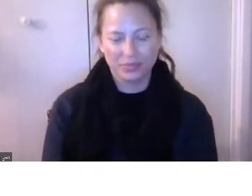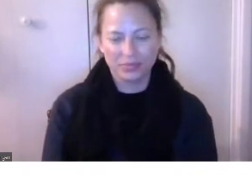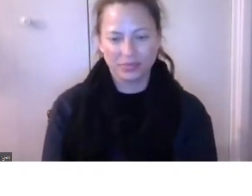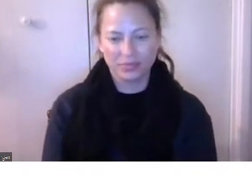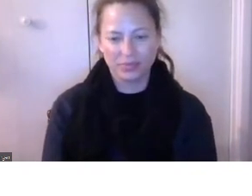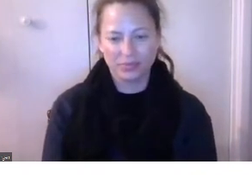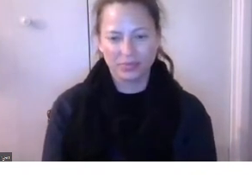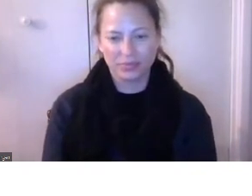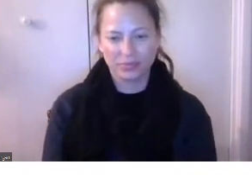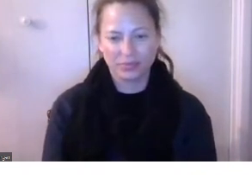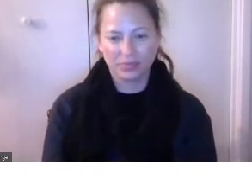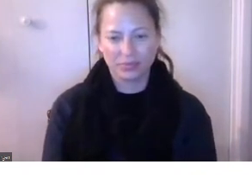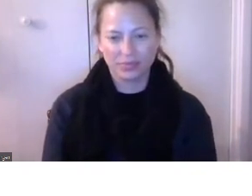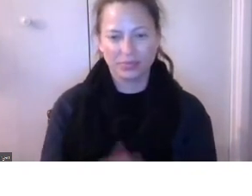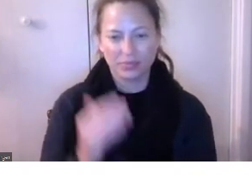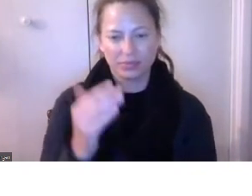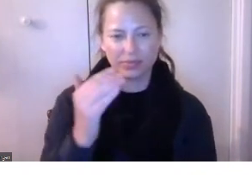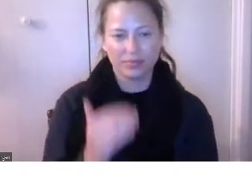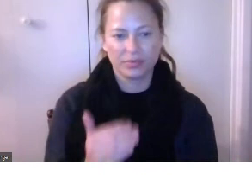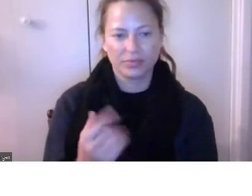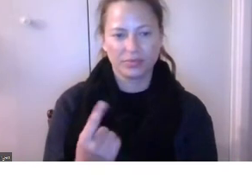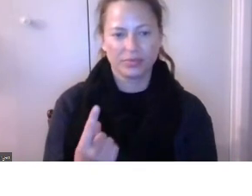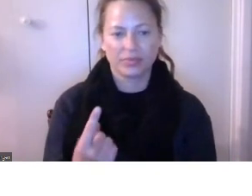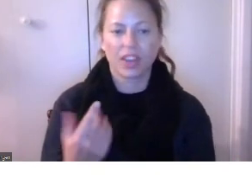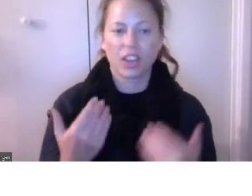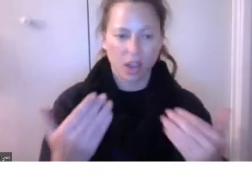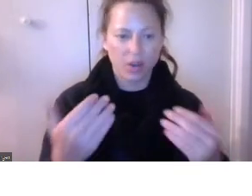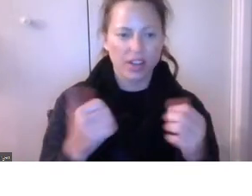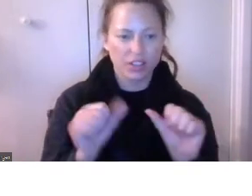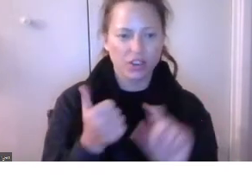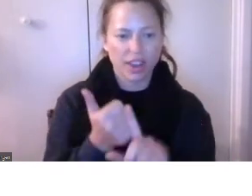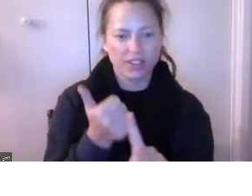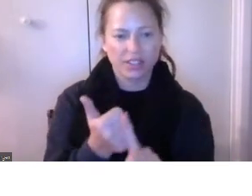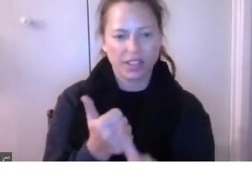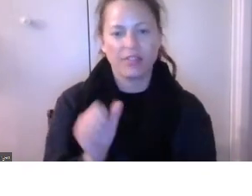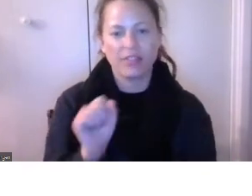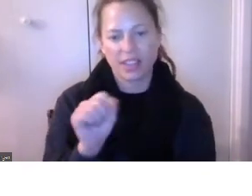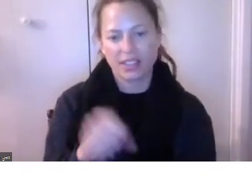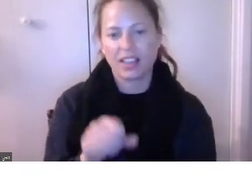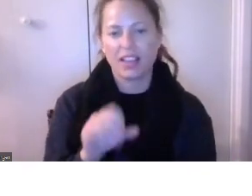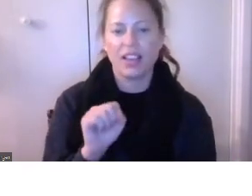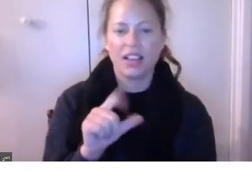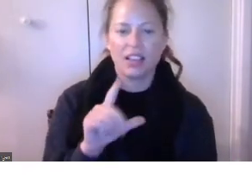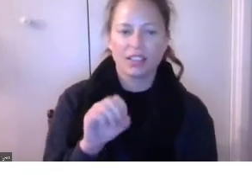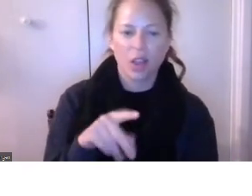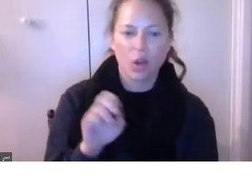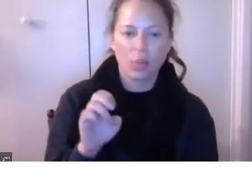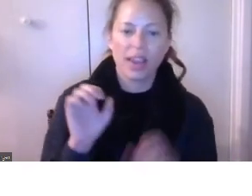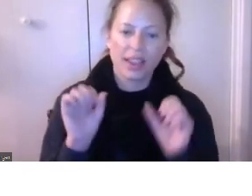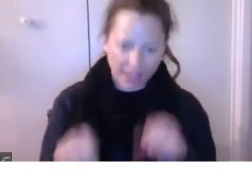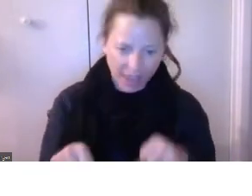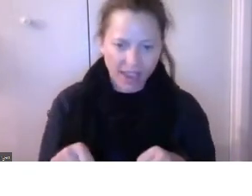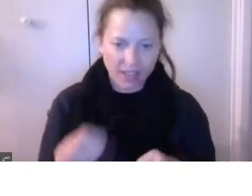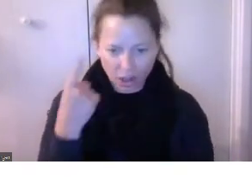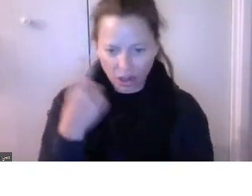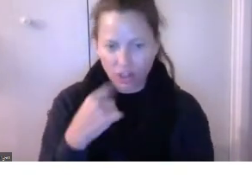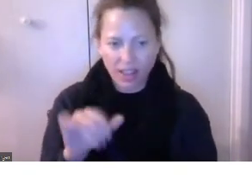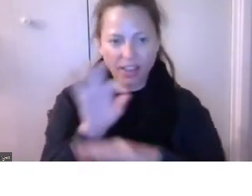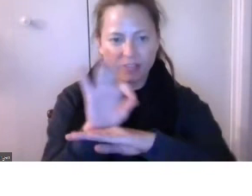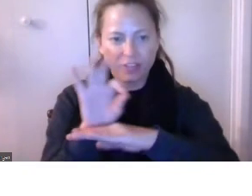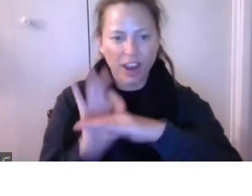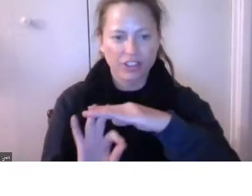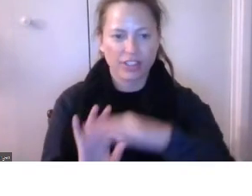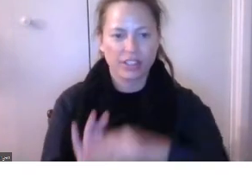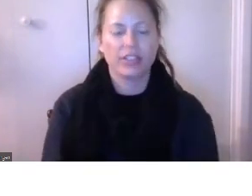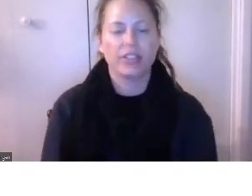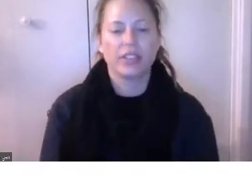All right, next one. Go ahead and try this one. Yes, a slope can be looking like a fraction